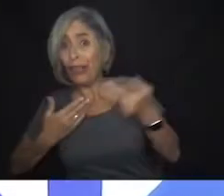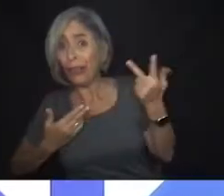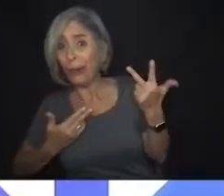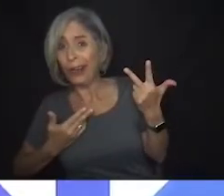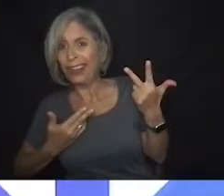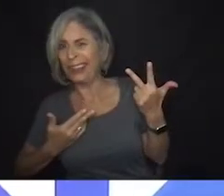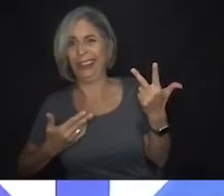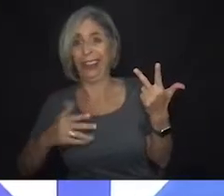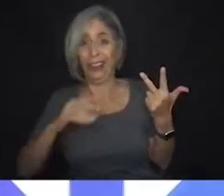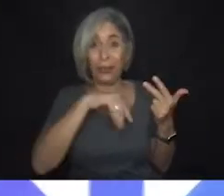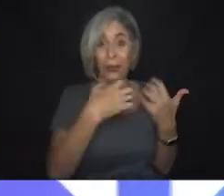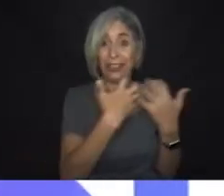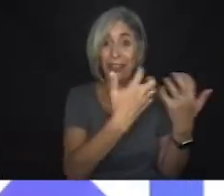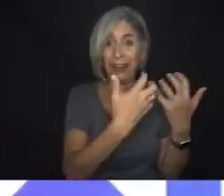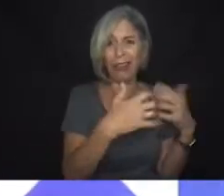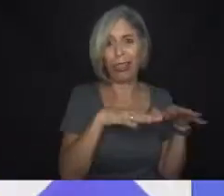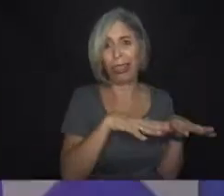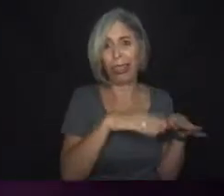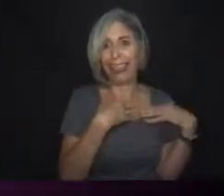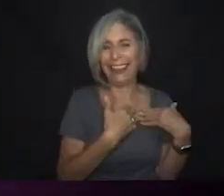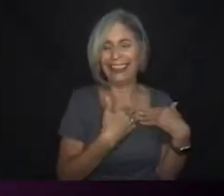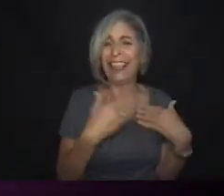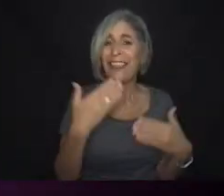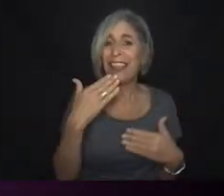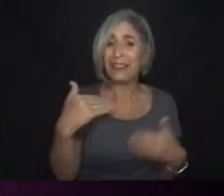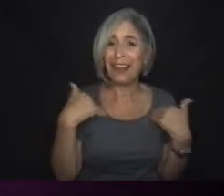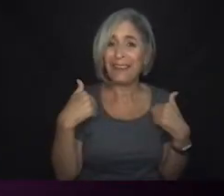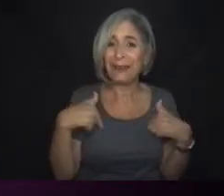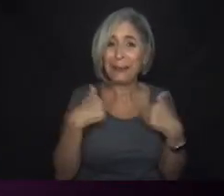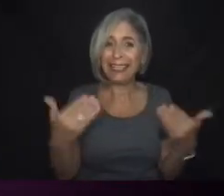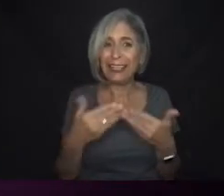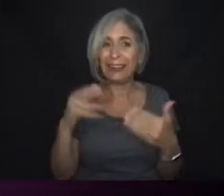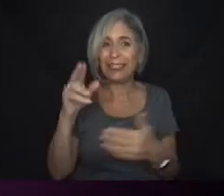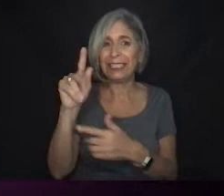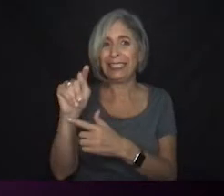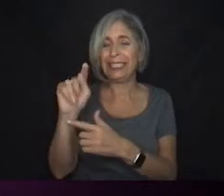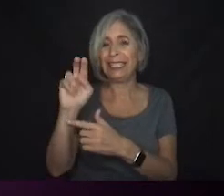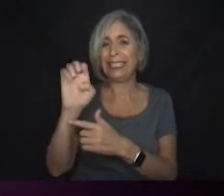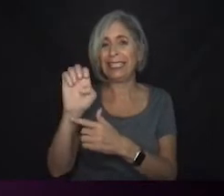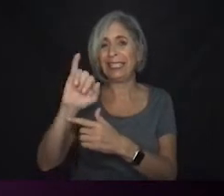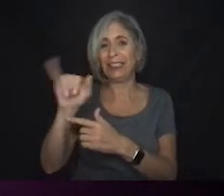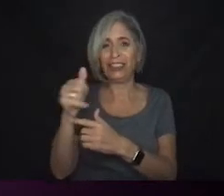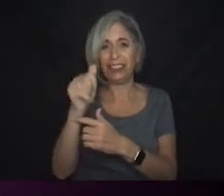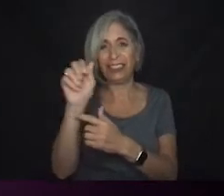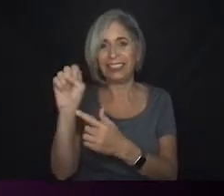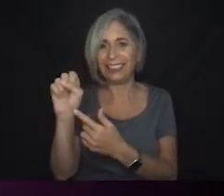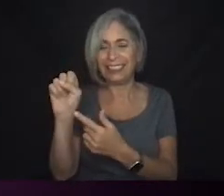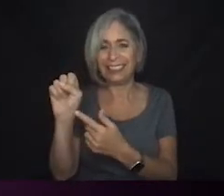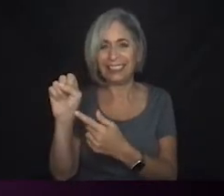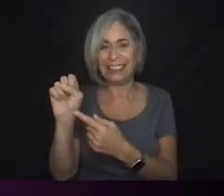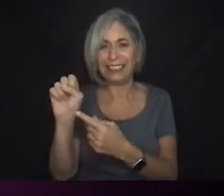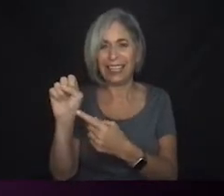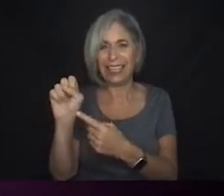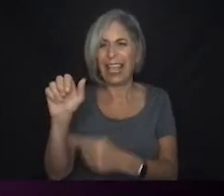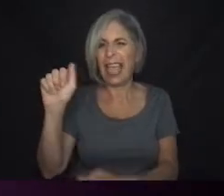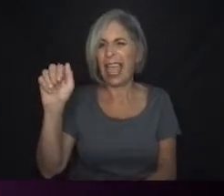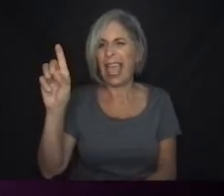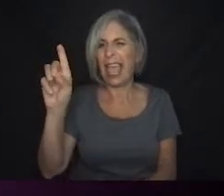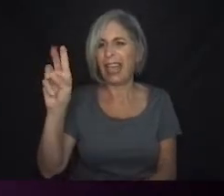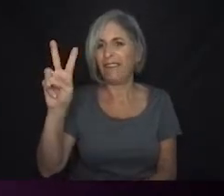Nice to be here. Thanks for having me. My name is Tejas. That is pronounced like advantageous.